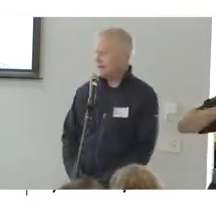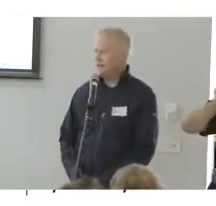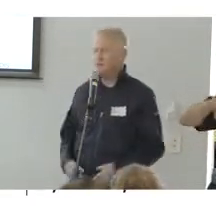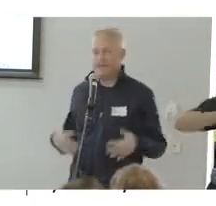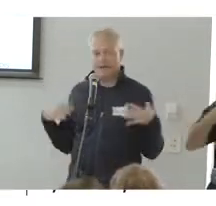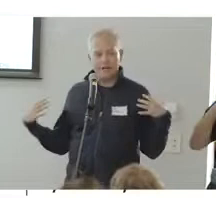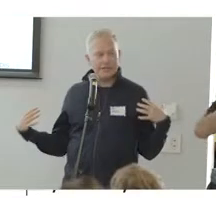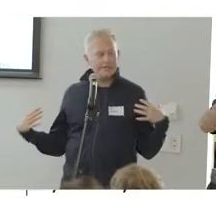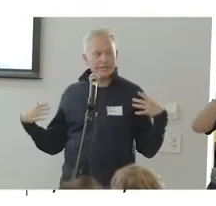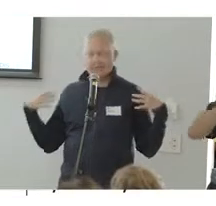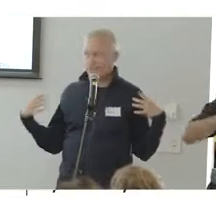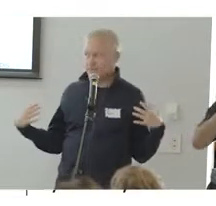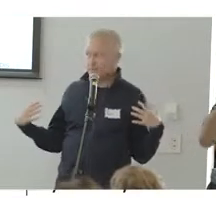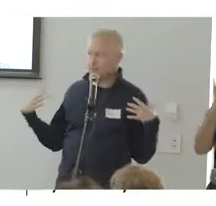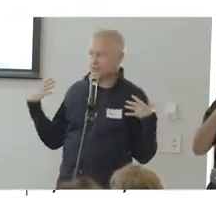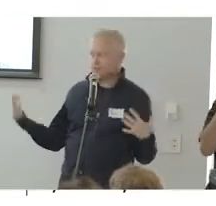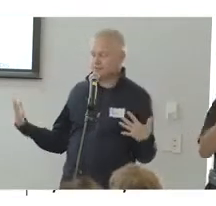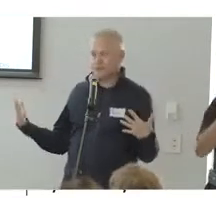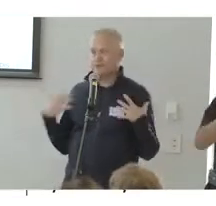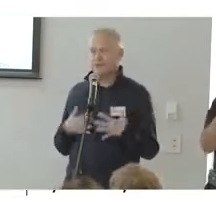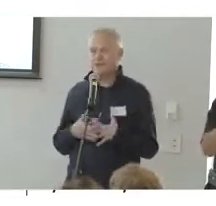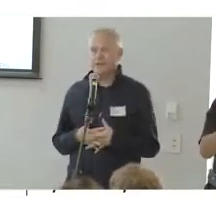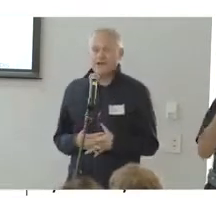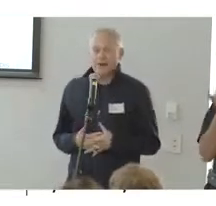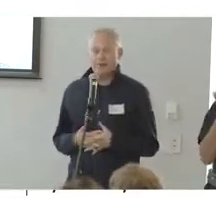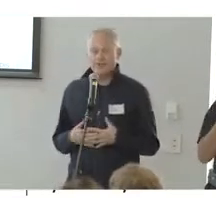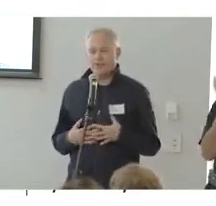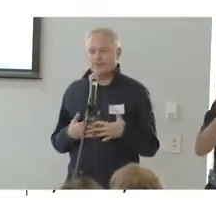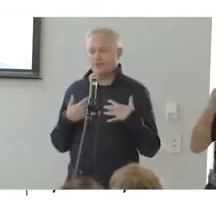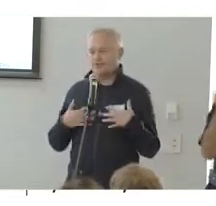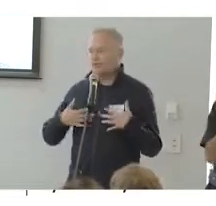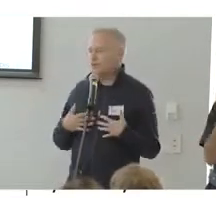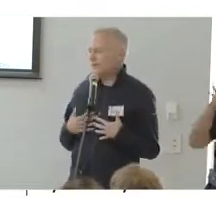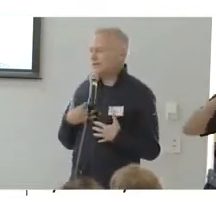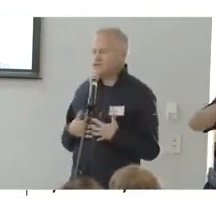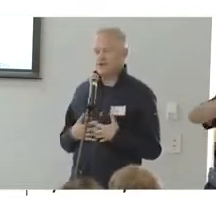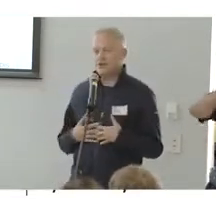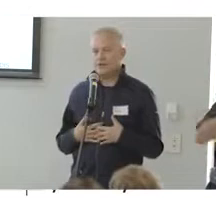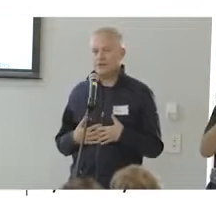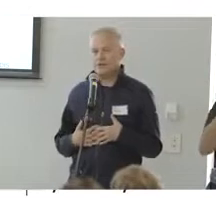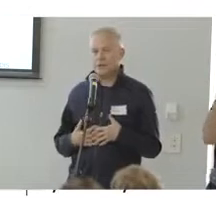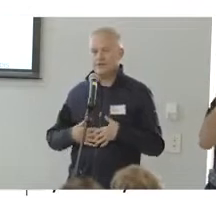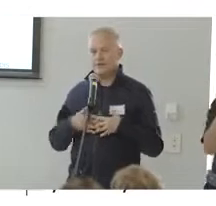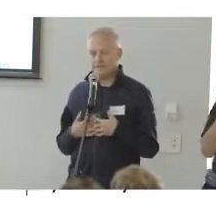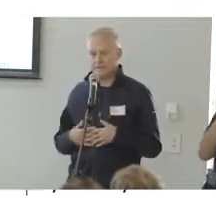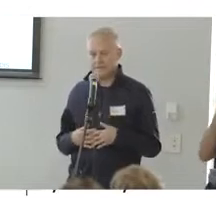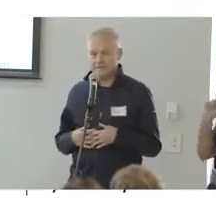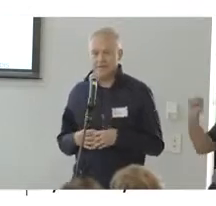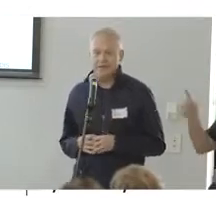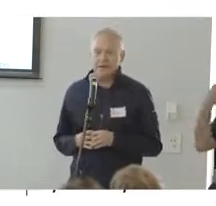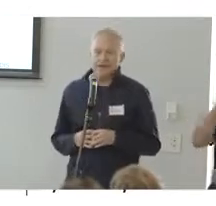and many colleagues and team members who are associated with this project who you will get to know a little later